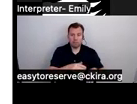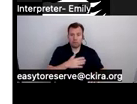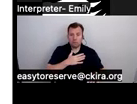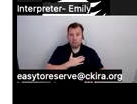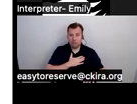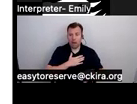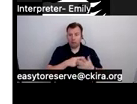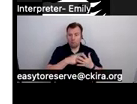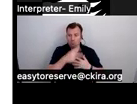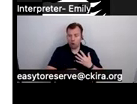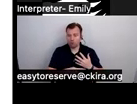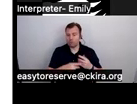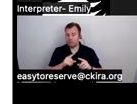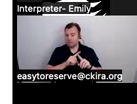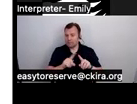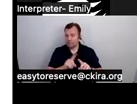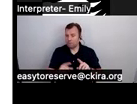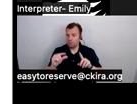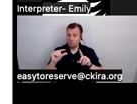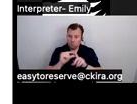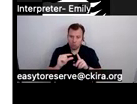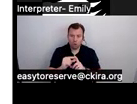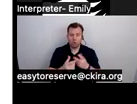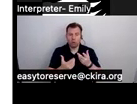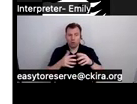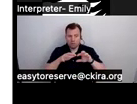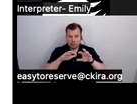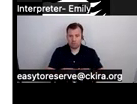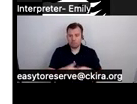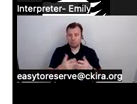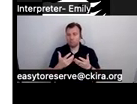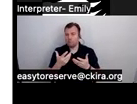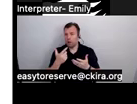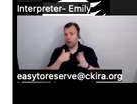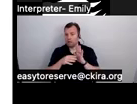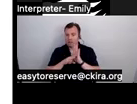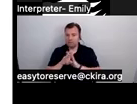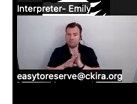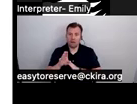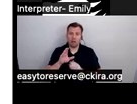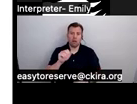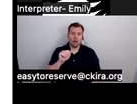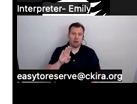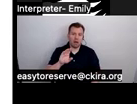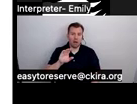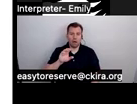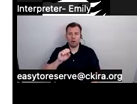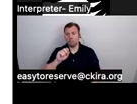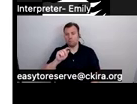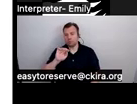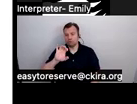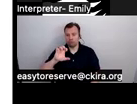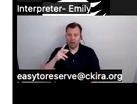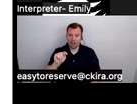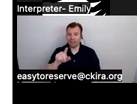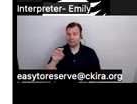can input a couple of different words. If you have, say, you've developed an abstract for your work, you can put in an abstract.